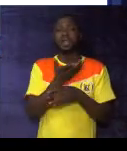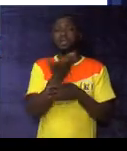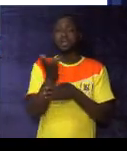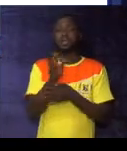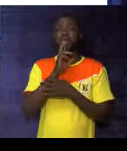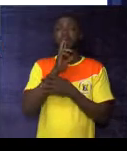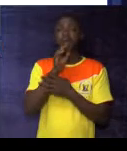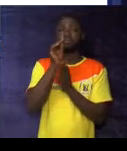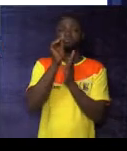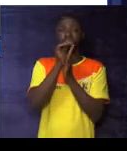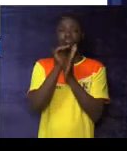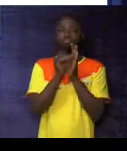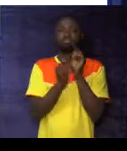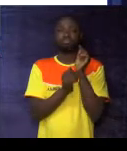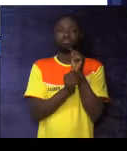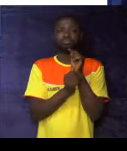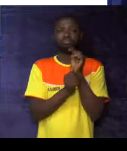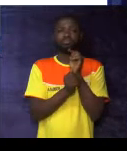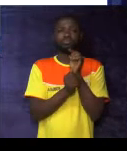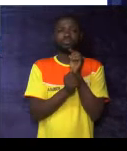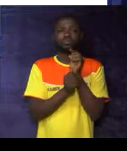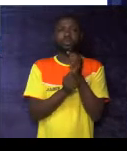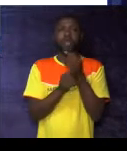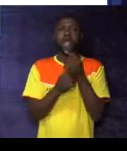conjunctions, and these are